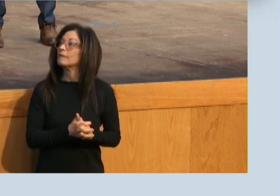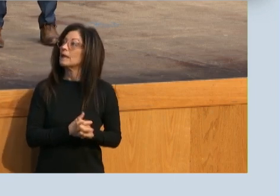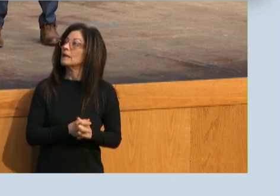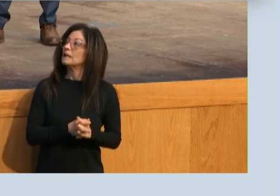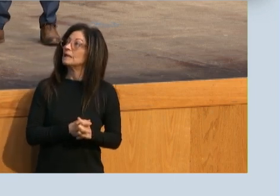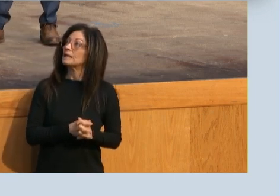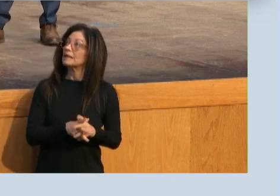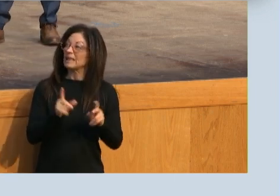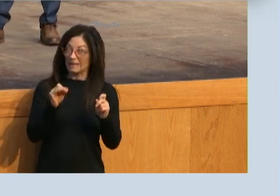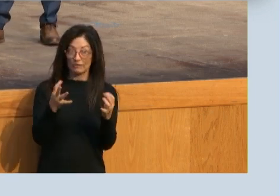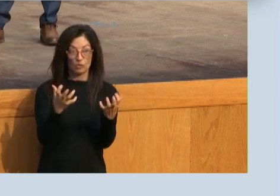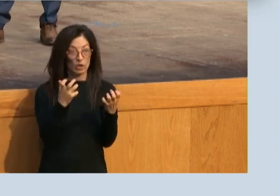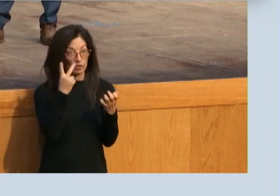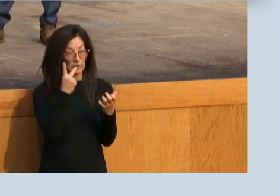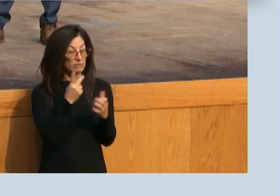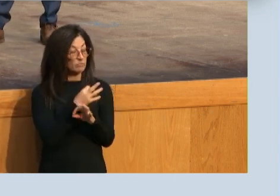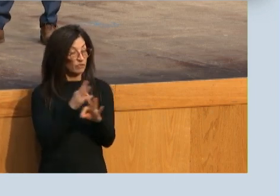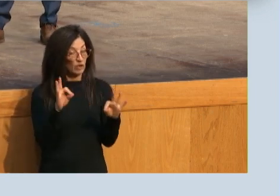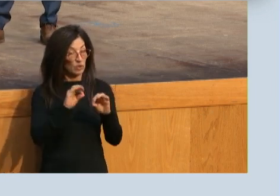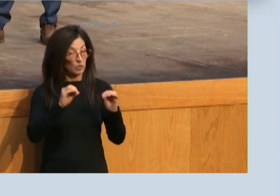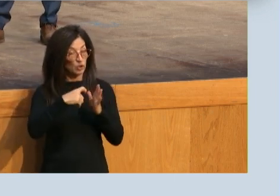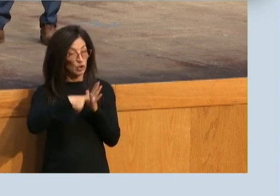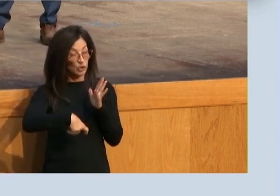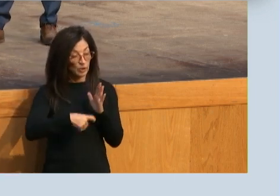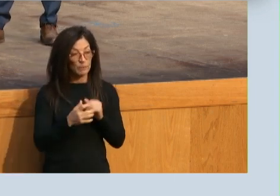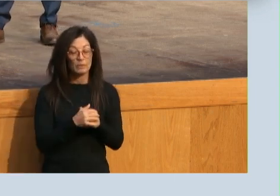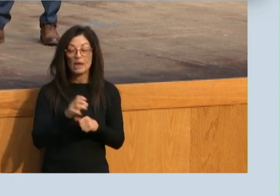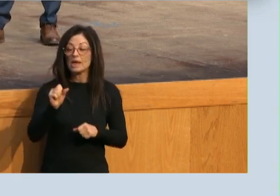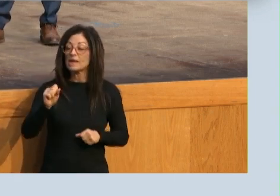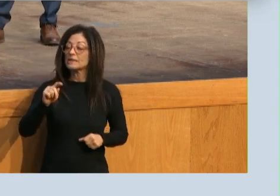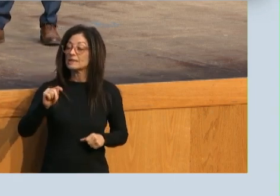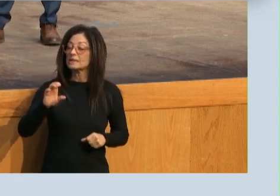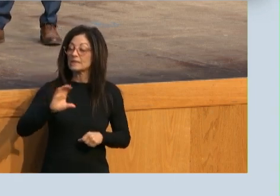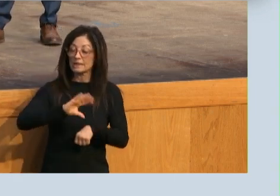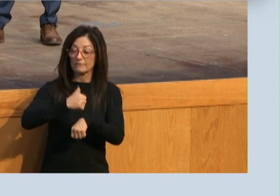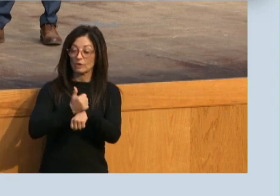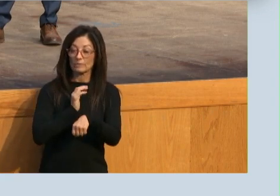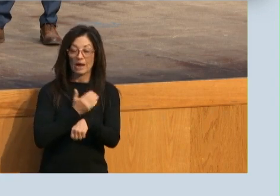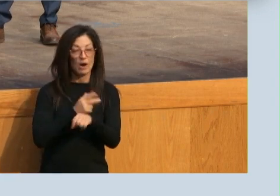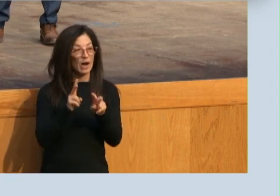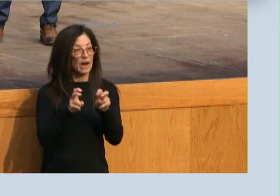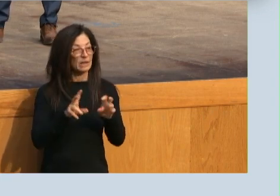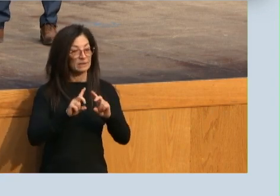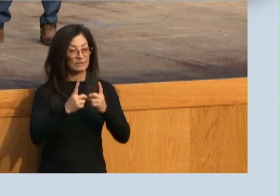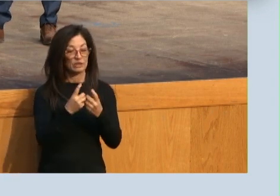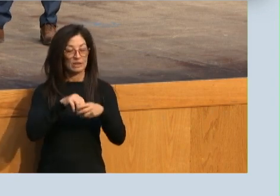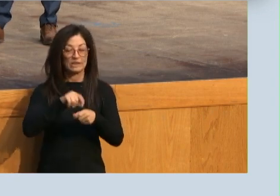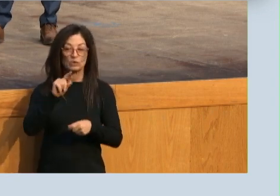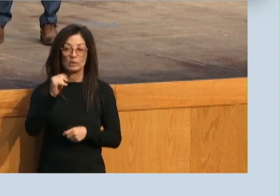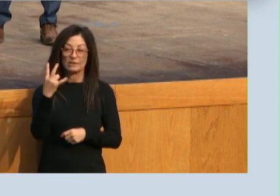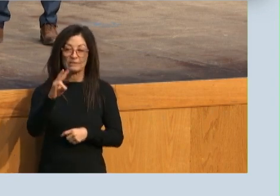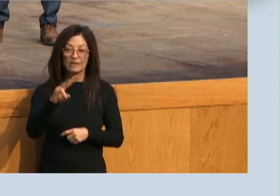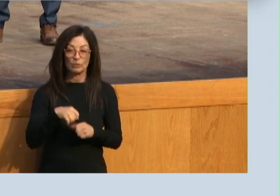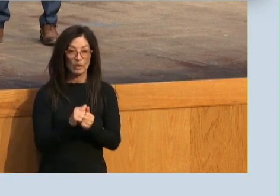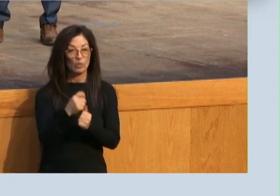see them, free of charge. STC formed our analytics division in 2017 with a single